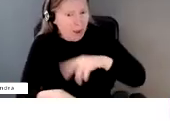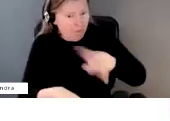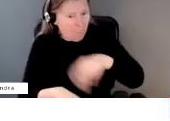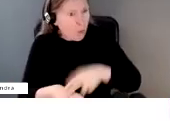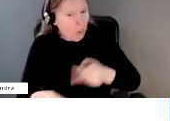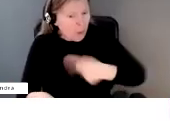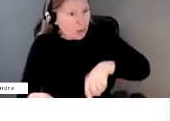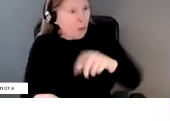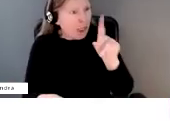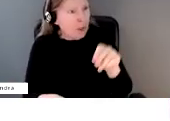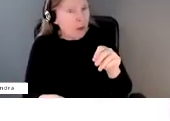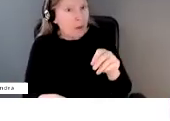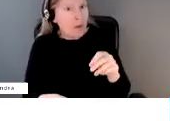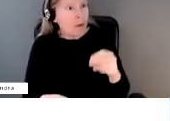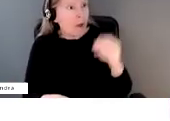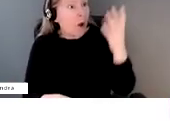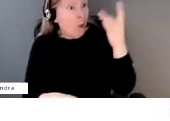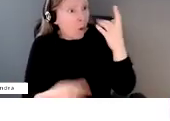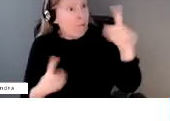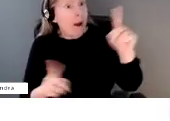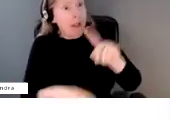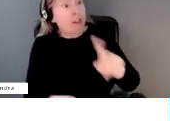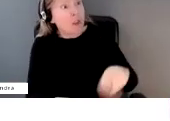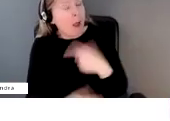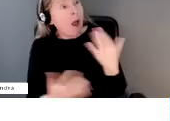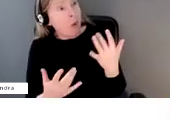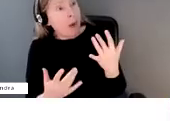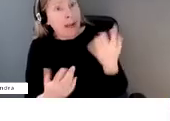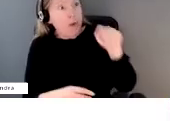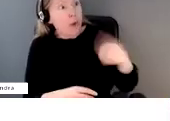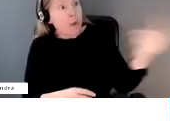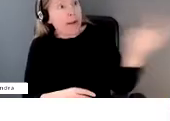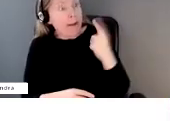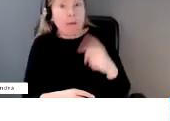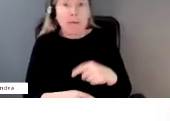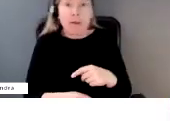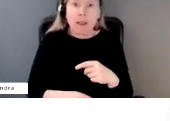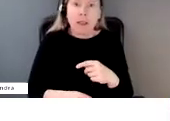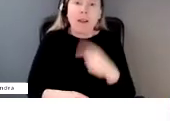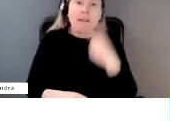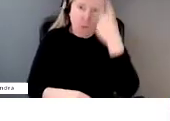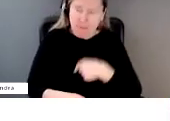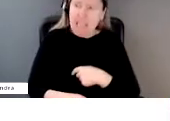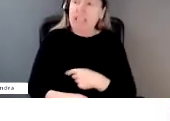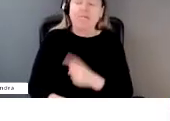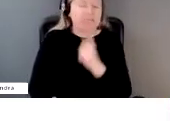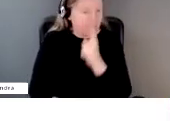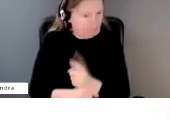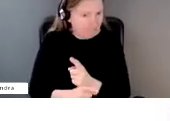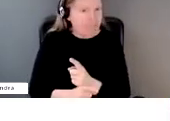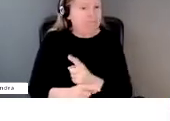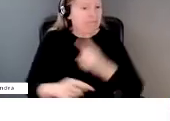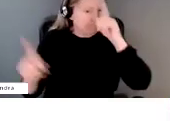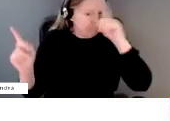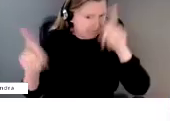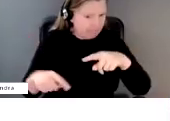And how come it took you so long to get here?" Now, for me, that was reaffirming. But it's